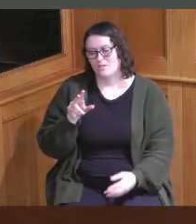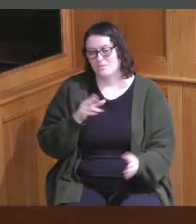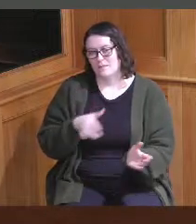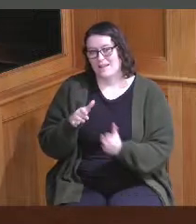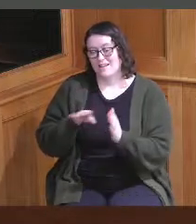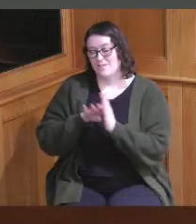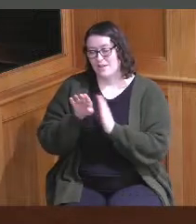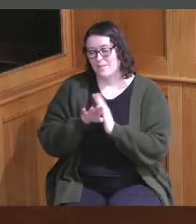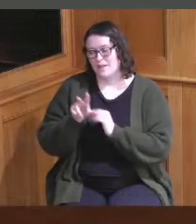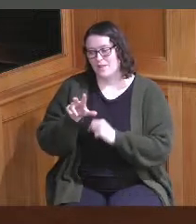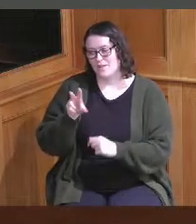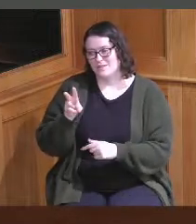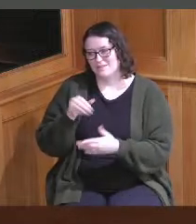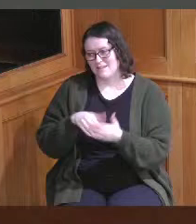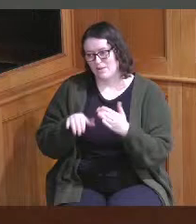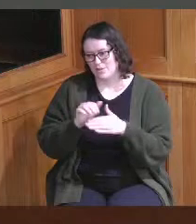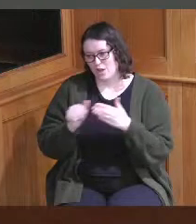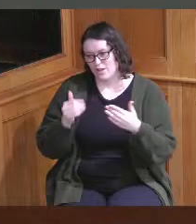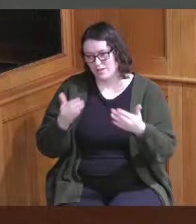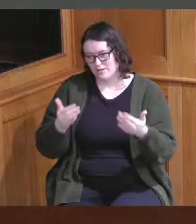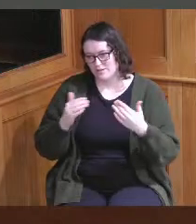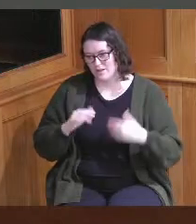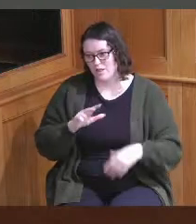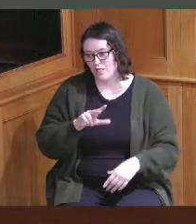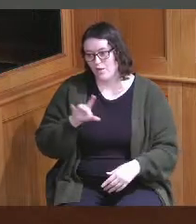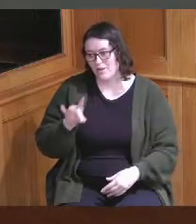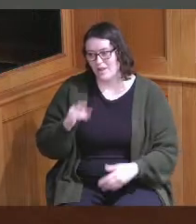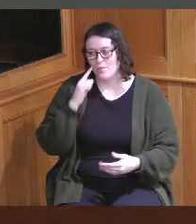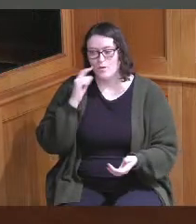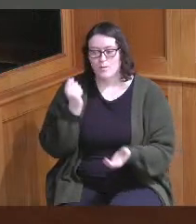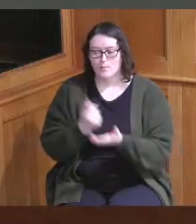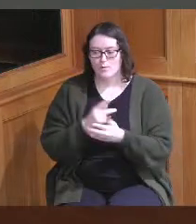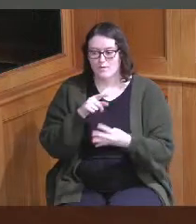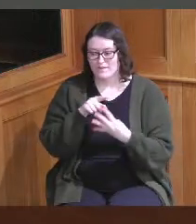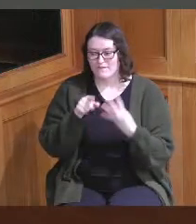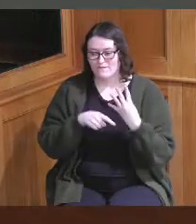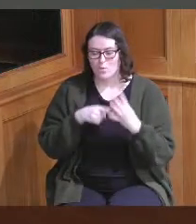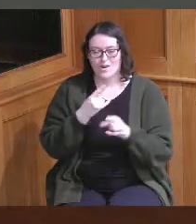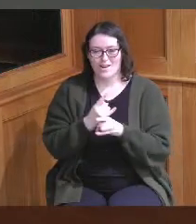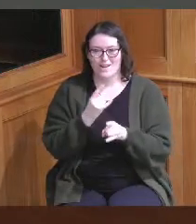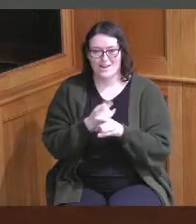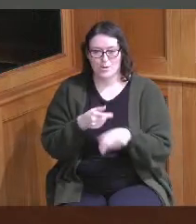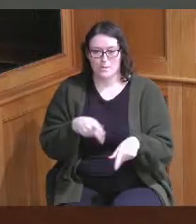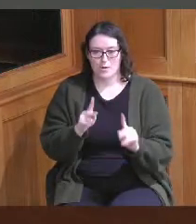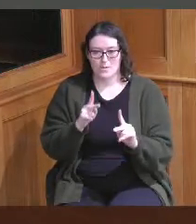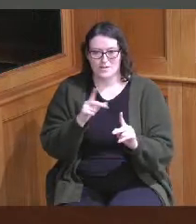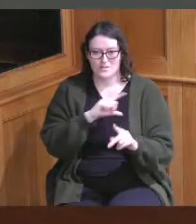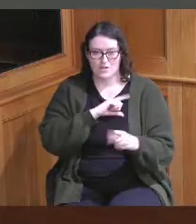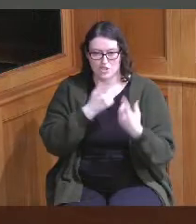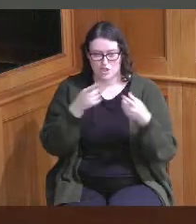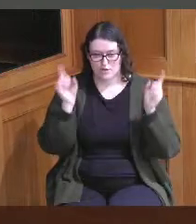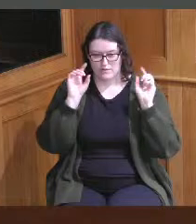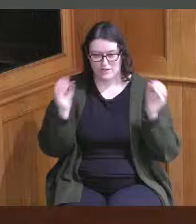development for $36,000. Item 38 is the approval of 4 liquor permits in the sheriff's office.